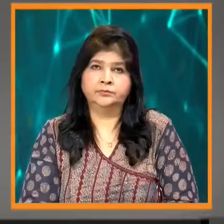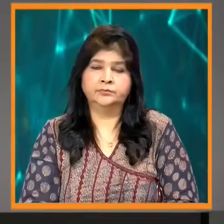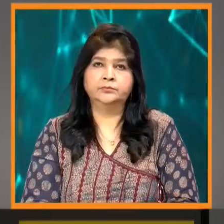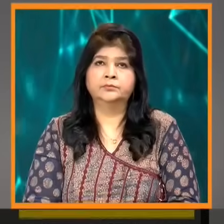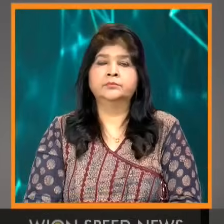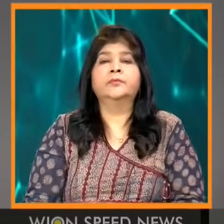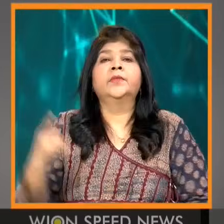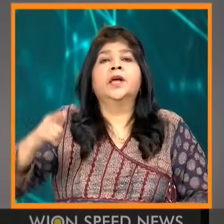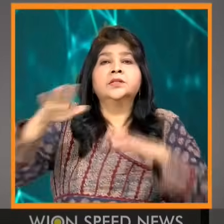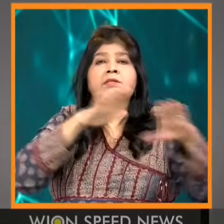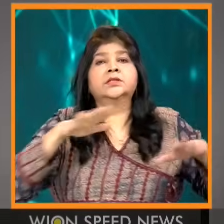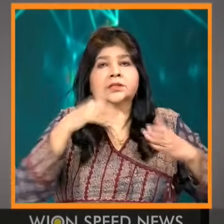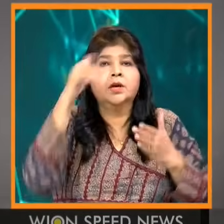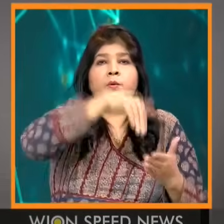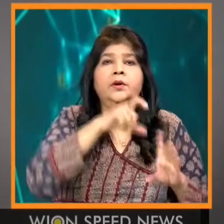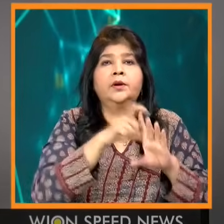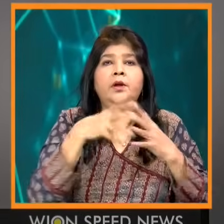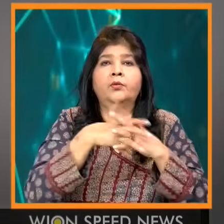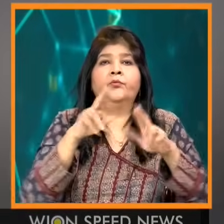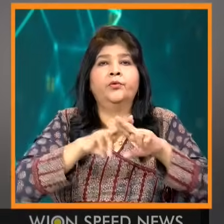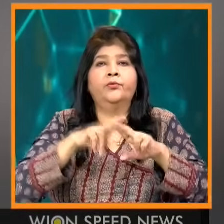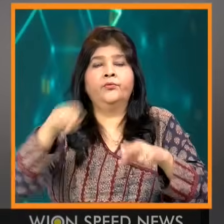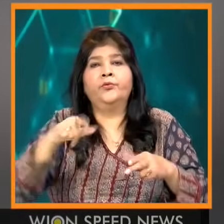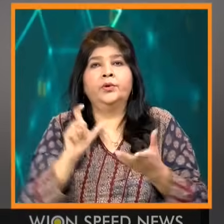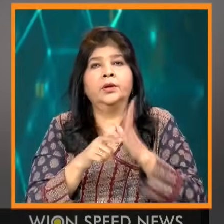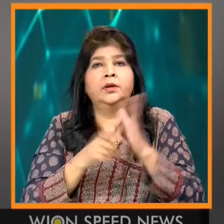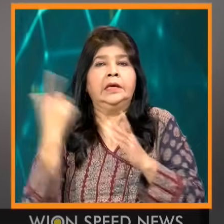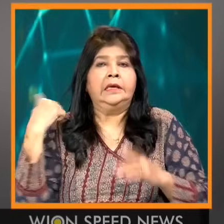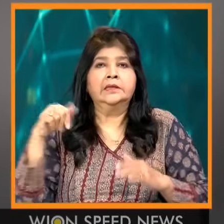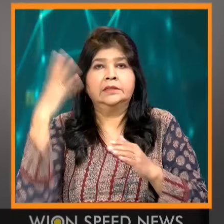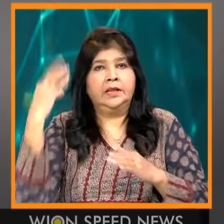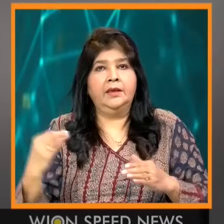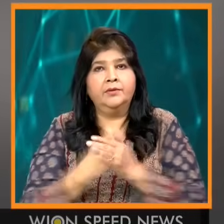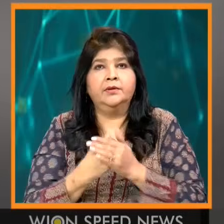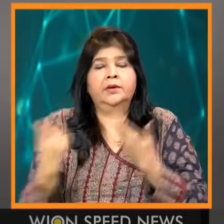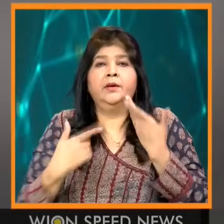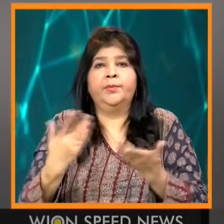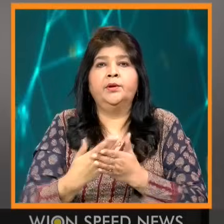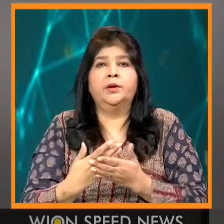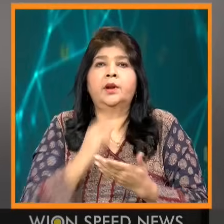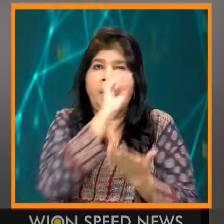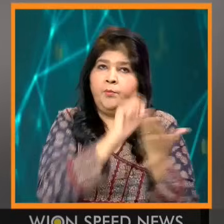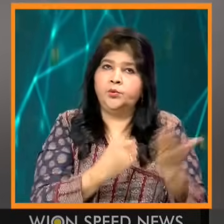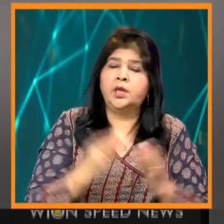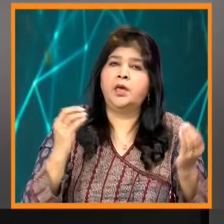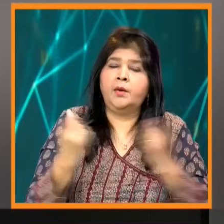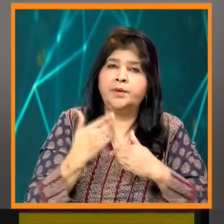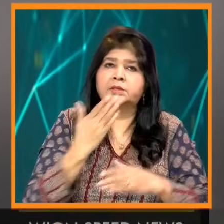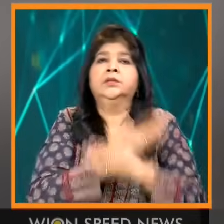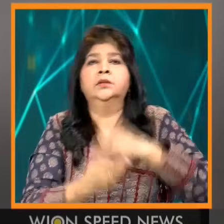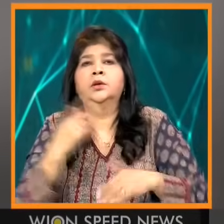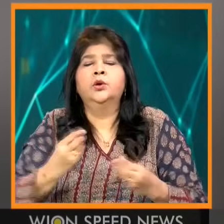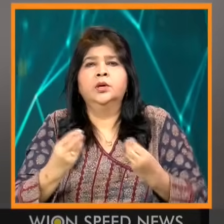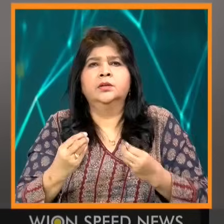A tornado touched down in downtown Fort on Saturday evening, and there have been no reports of immediate injuries,